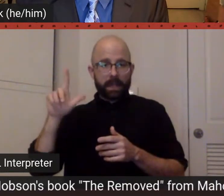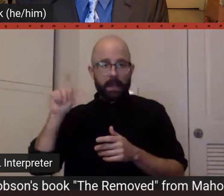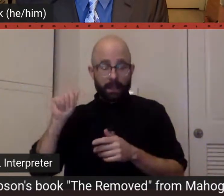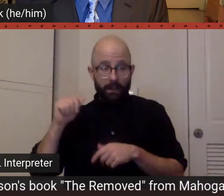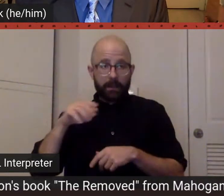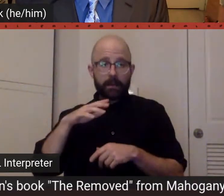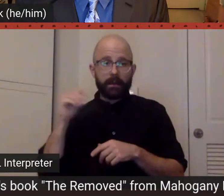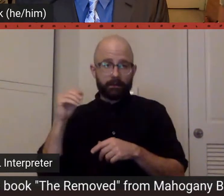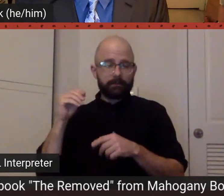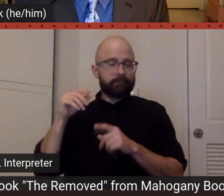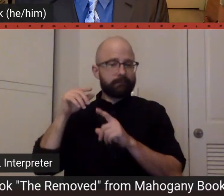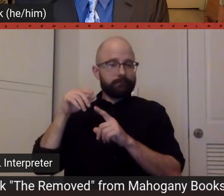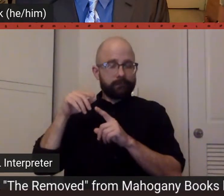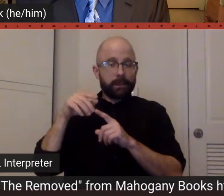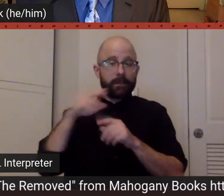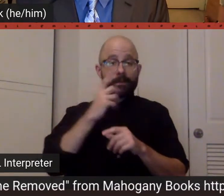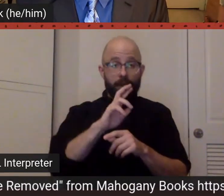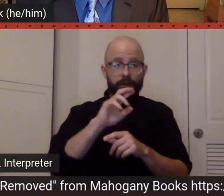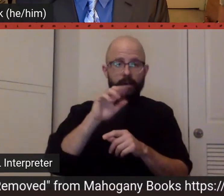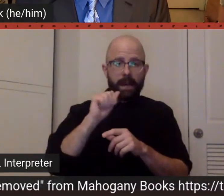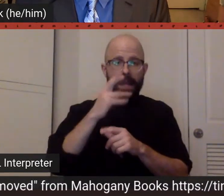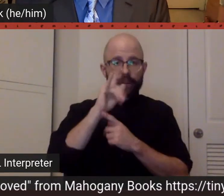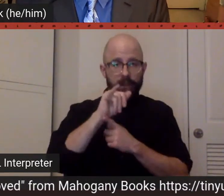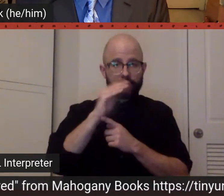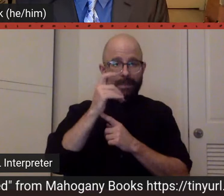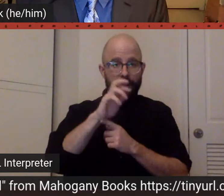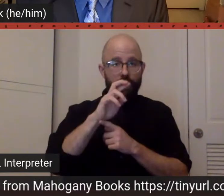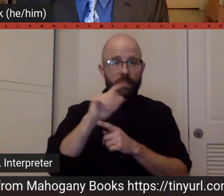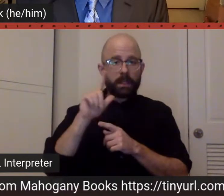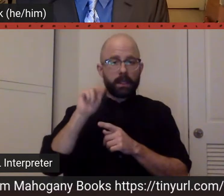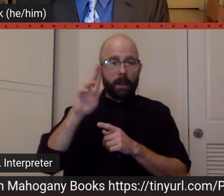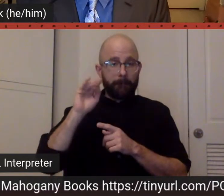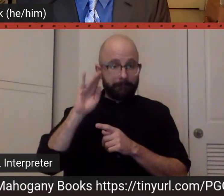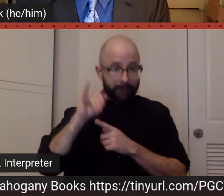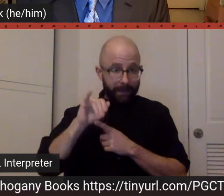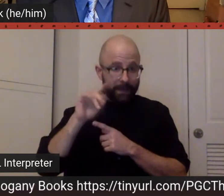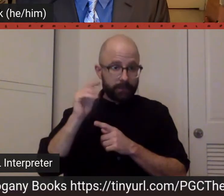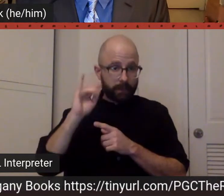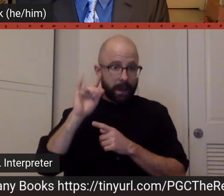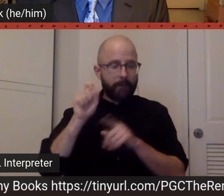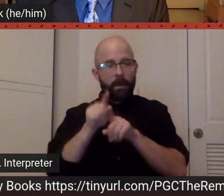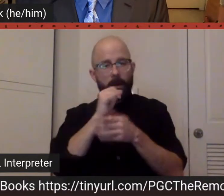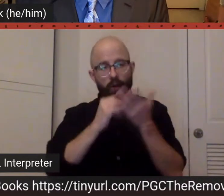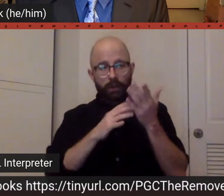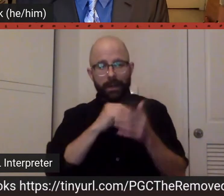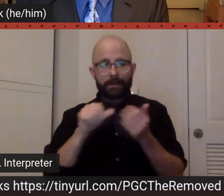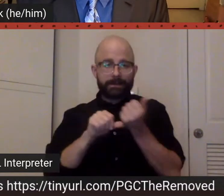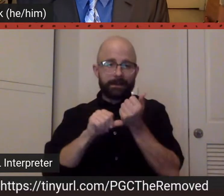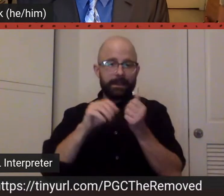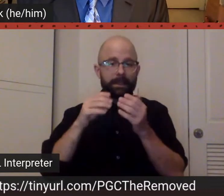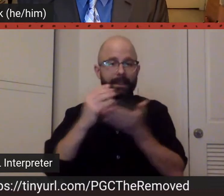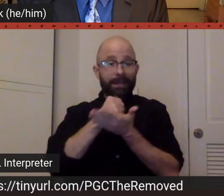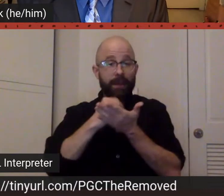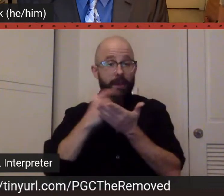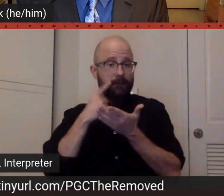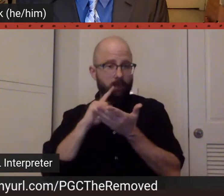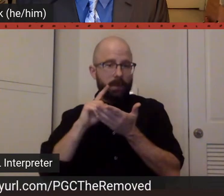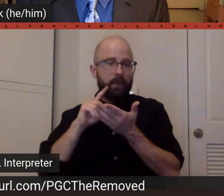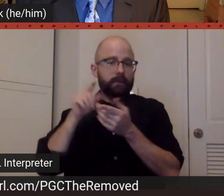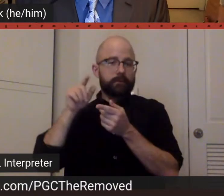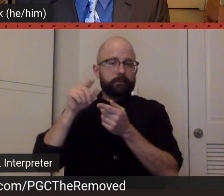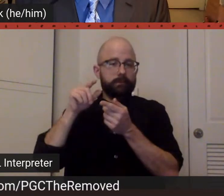United States. Dr. Ashley Minner of the Lumbee Tribe of North Carolina, who is also an artist and assistant curator for history and culture at